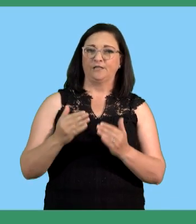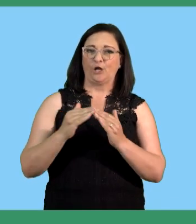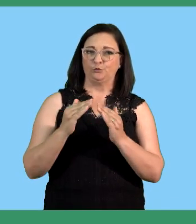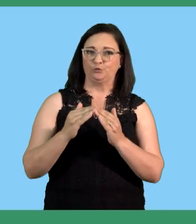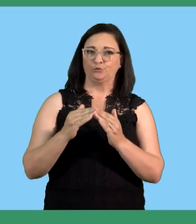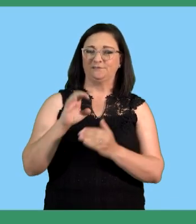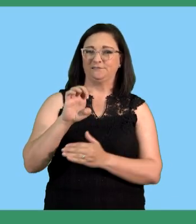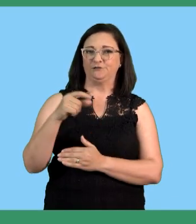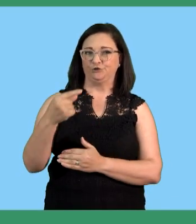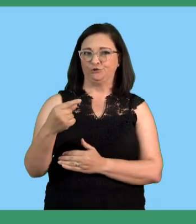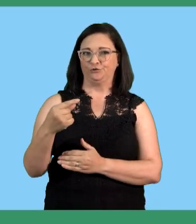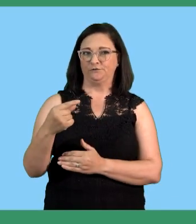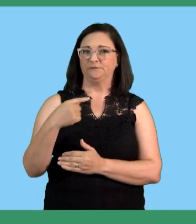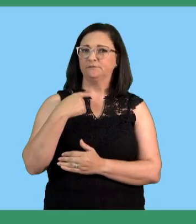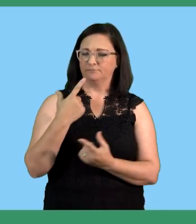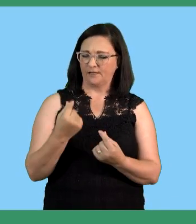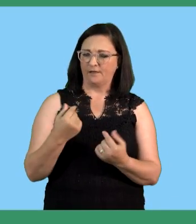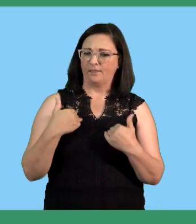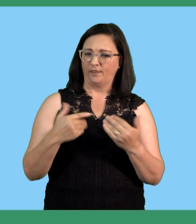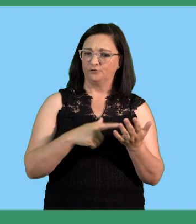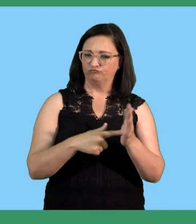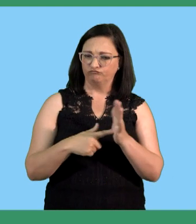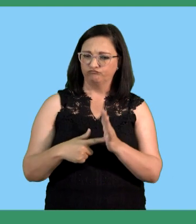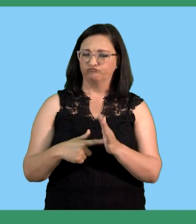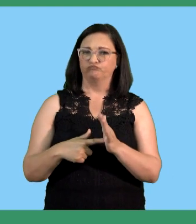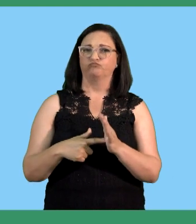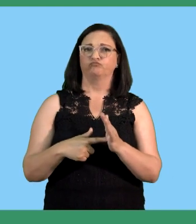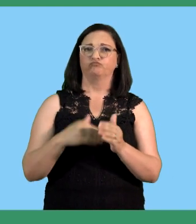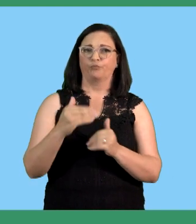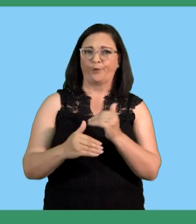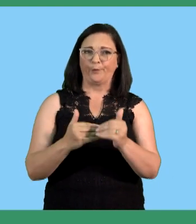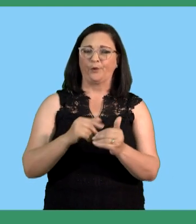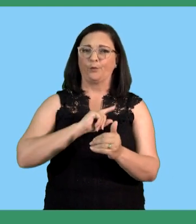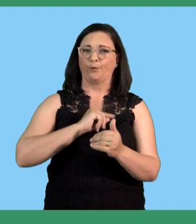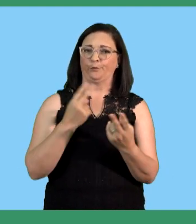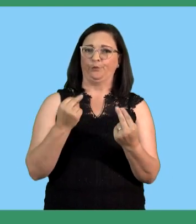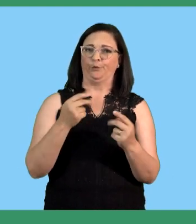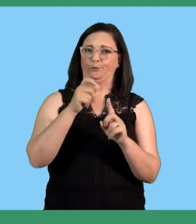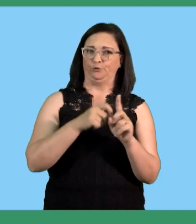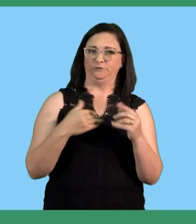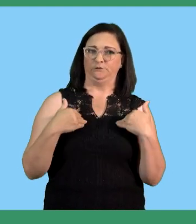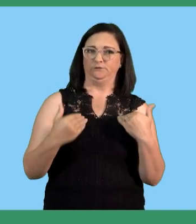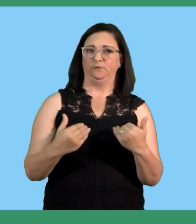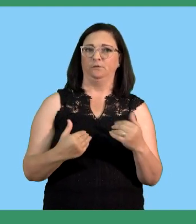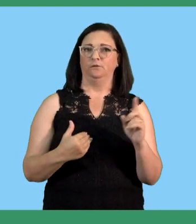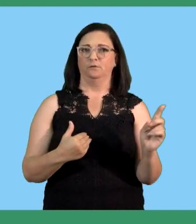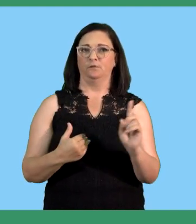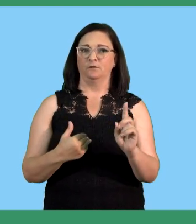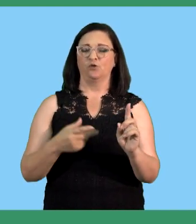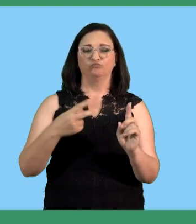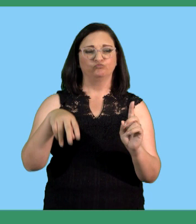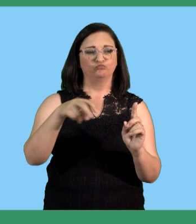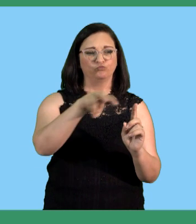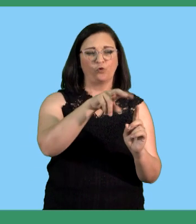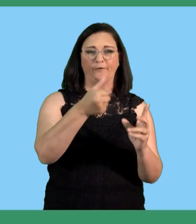Guest House has developed an induction program for newly appointed employees. They were taken on